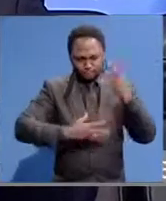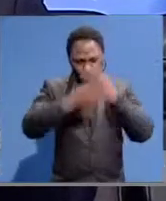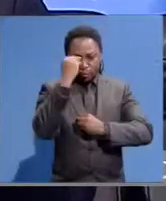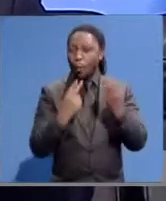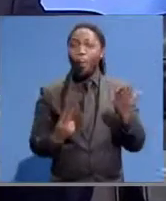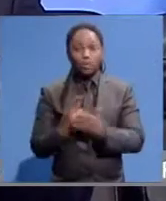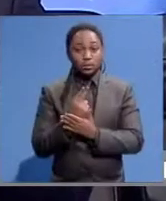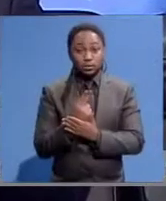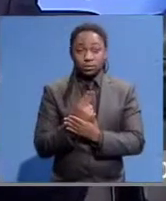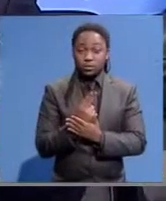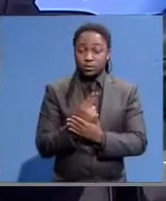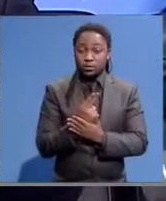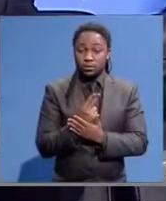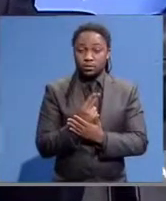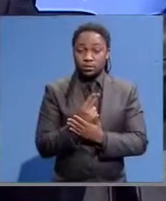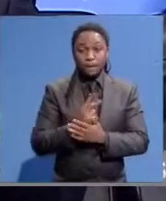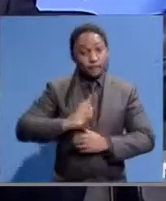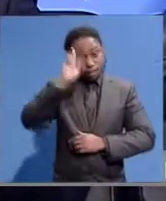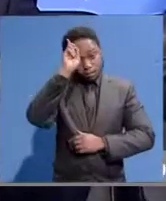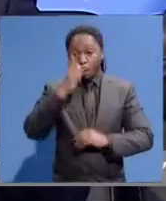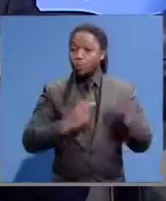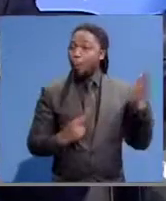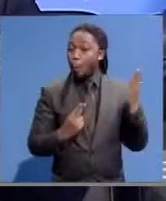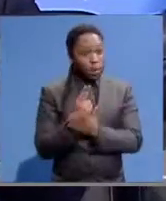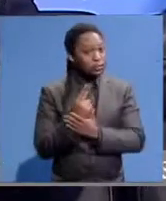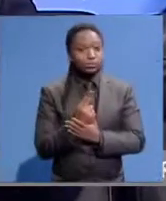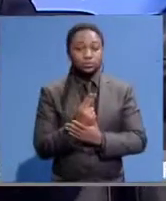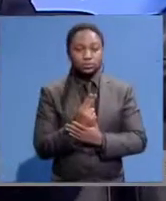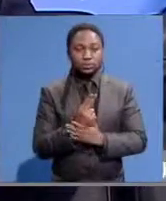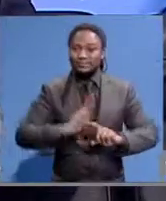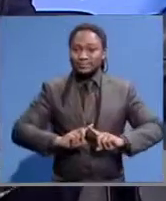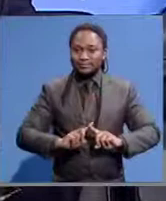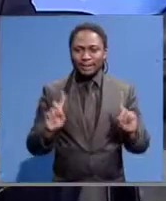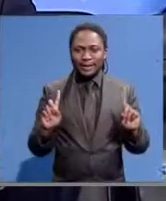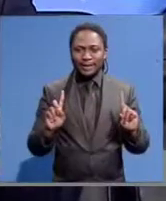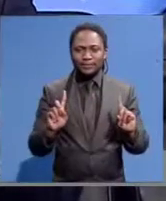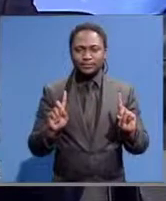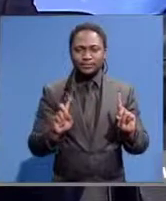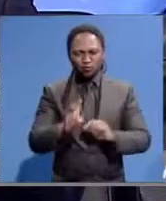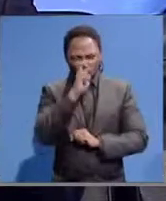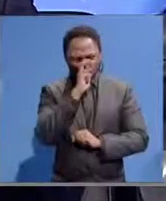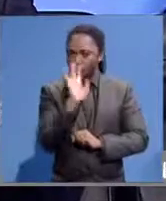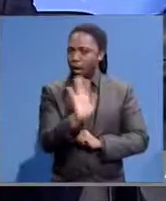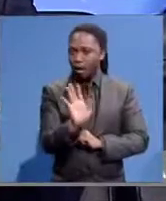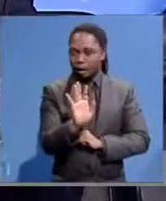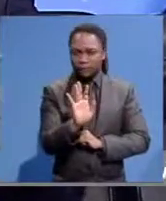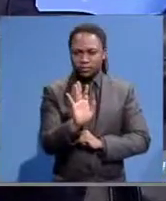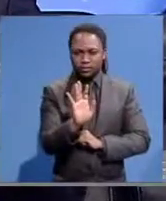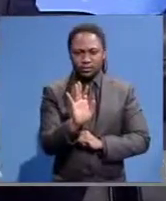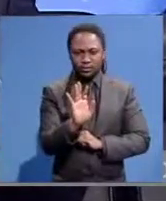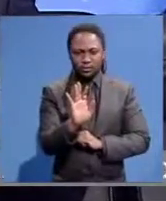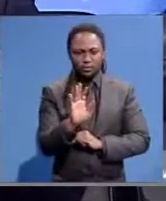honesty. He was honest without being rude. He was able to deal